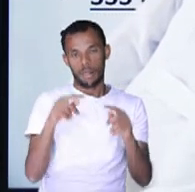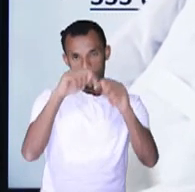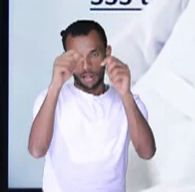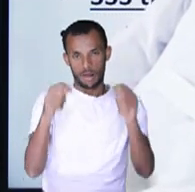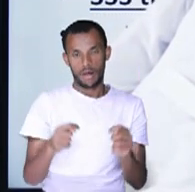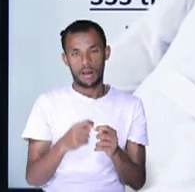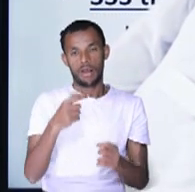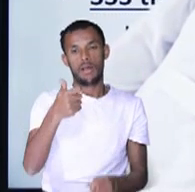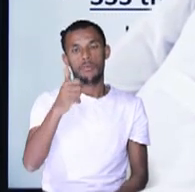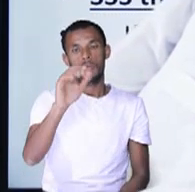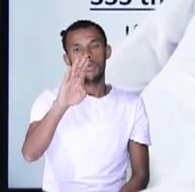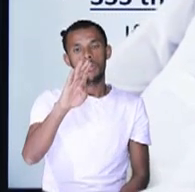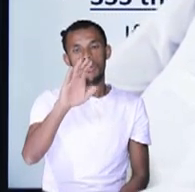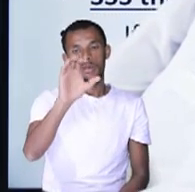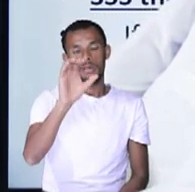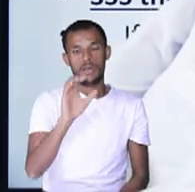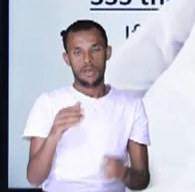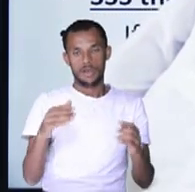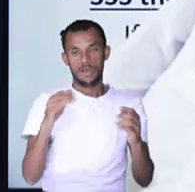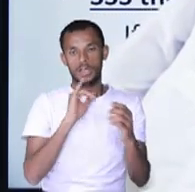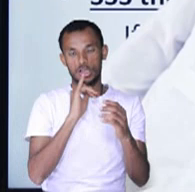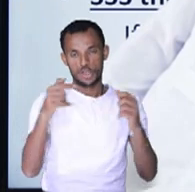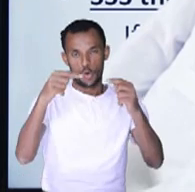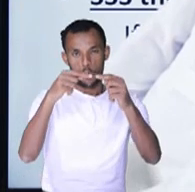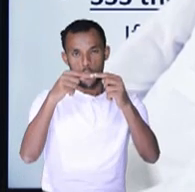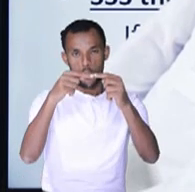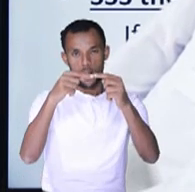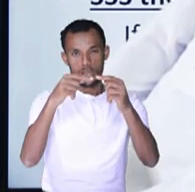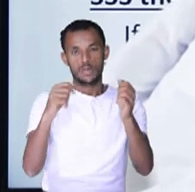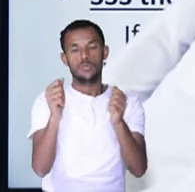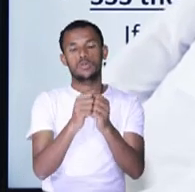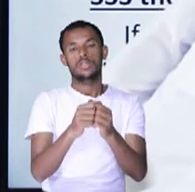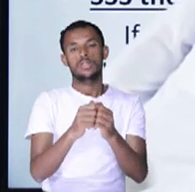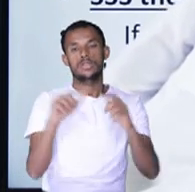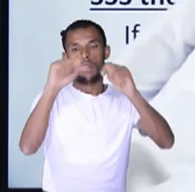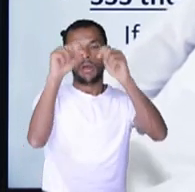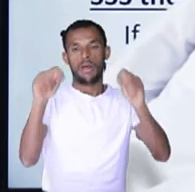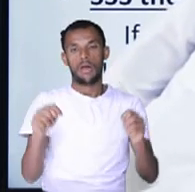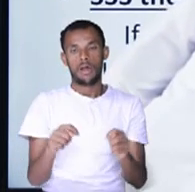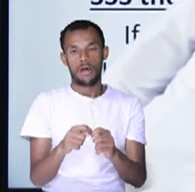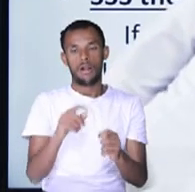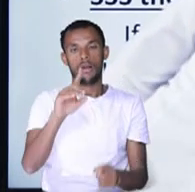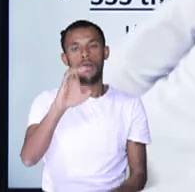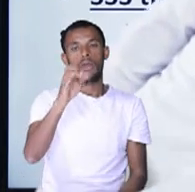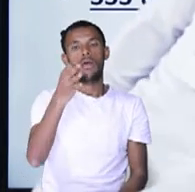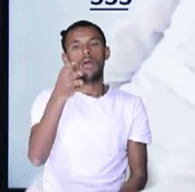ABC is congruent with triangle